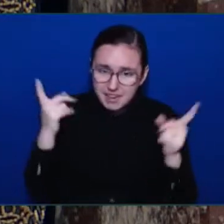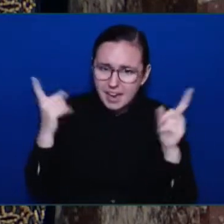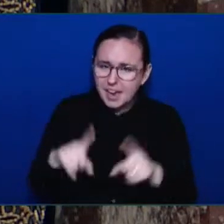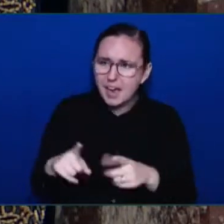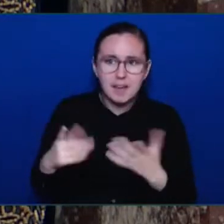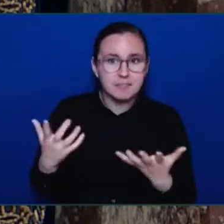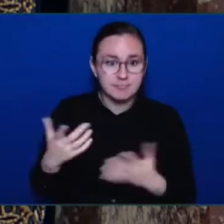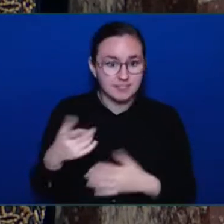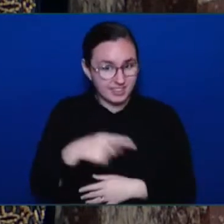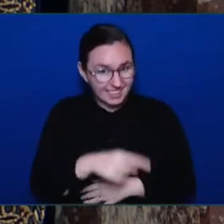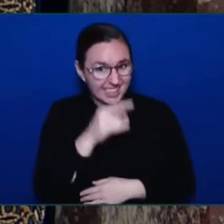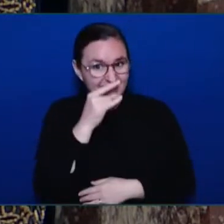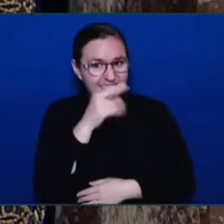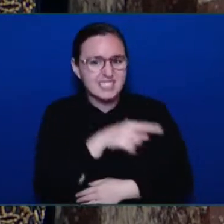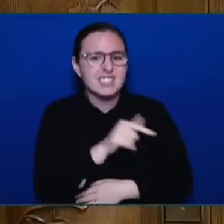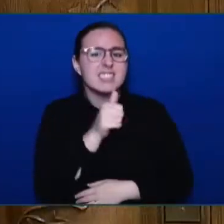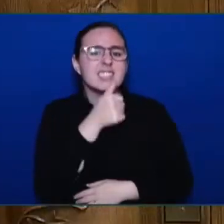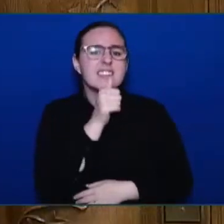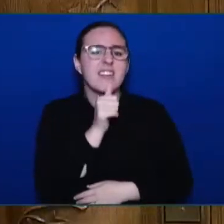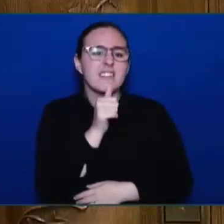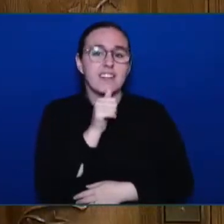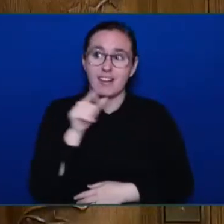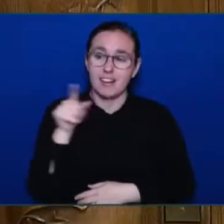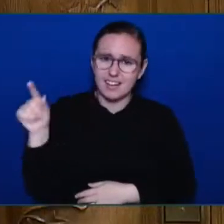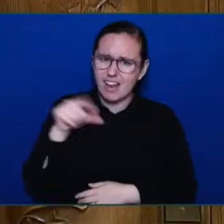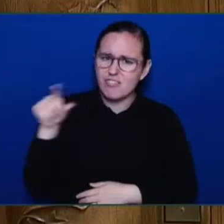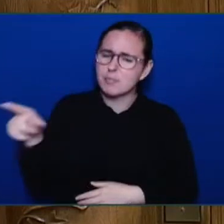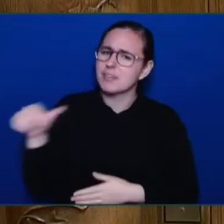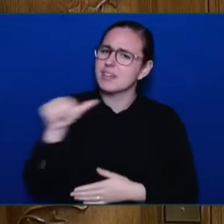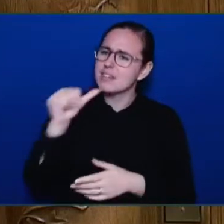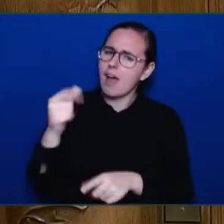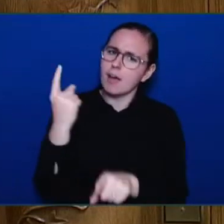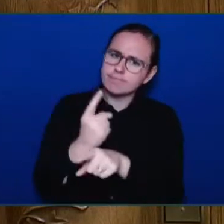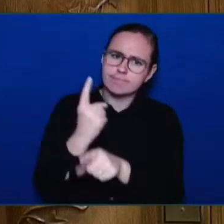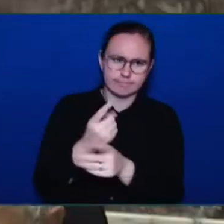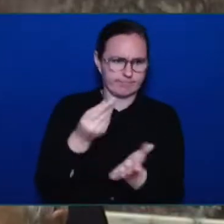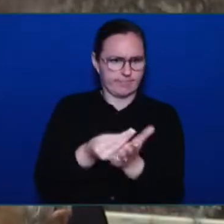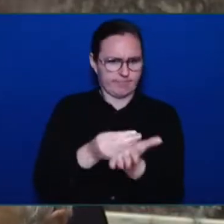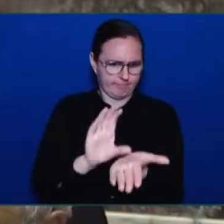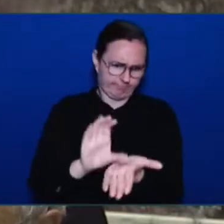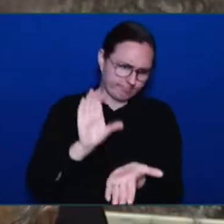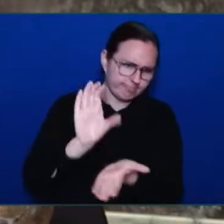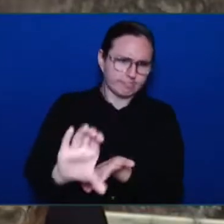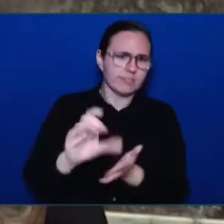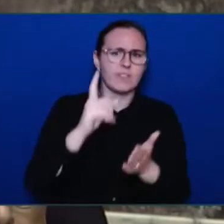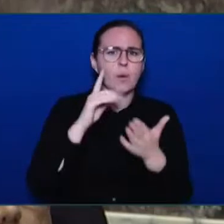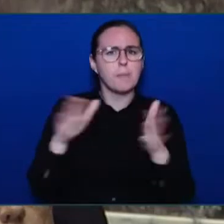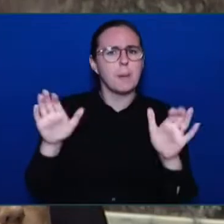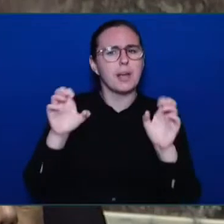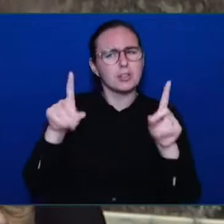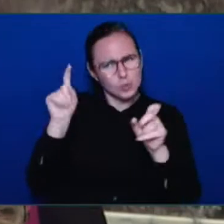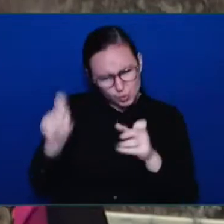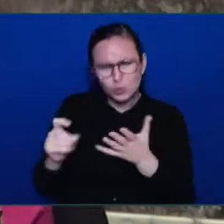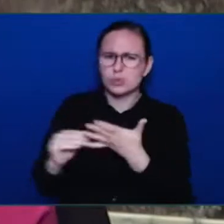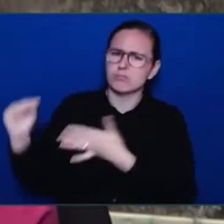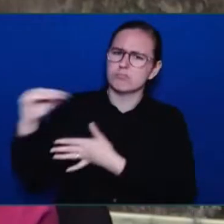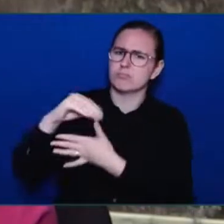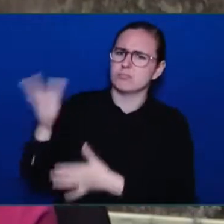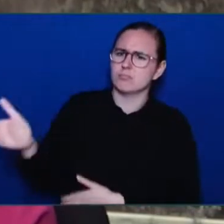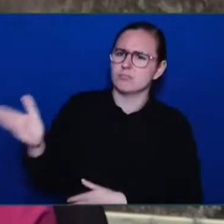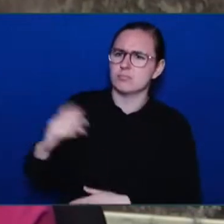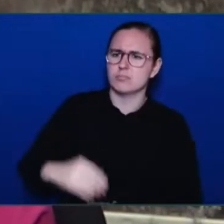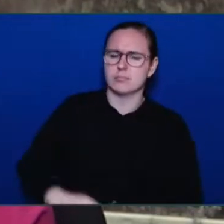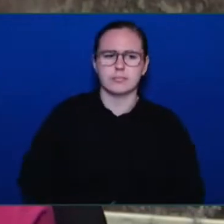it's a priority? Minister of Finance. Thank you very much, Mr. Speaker. Children are our most precious resource, Mr. Speaker, and that's why